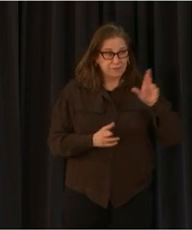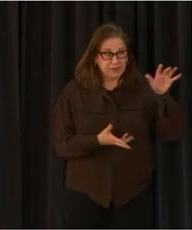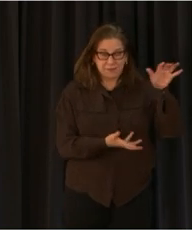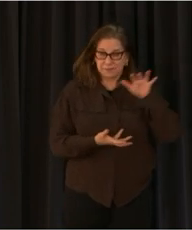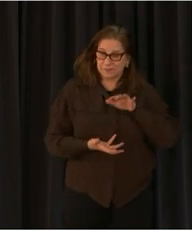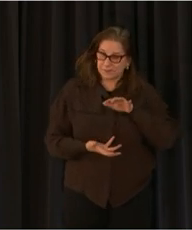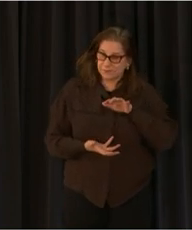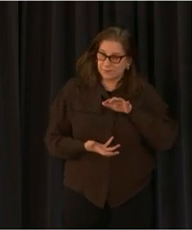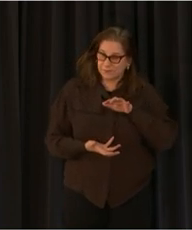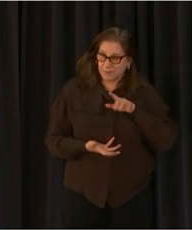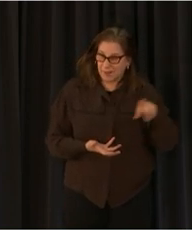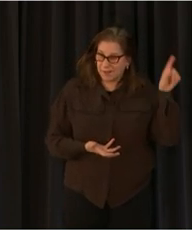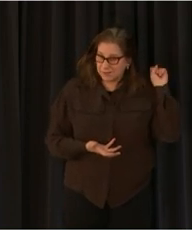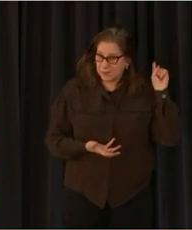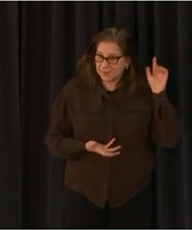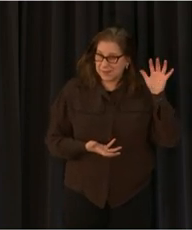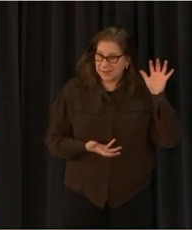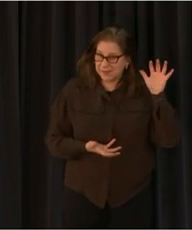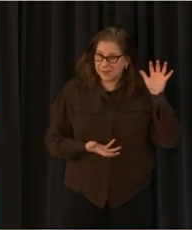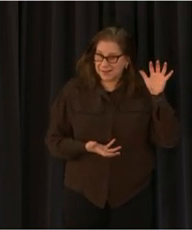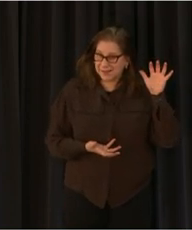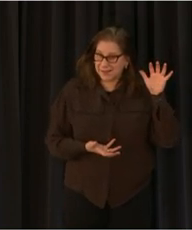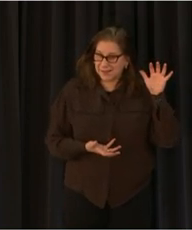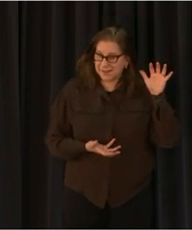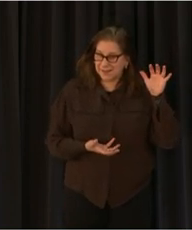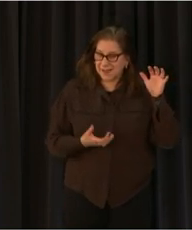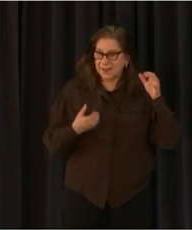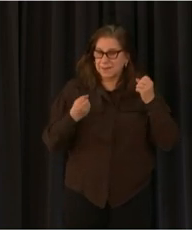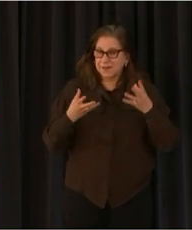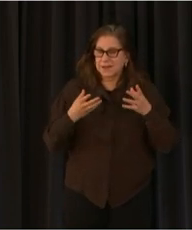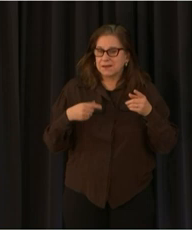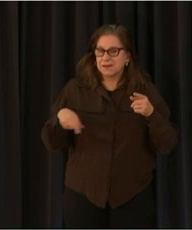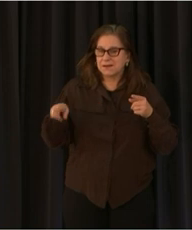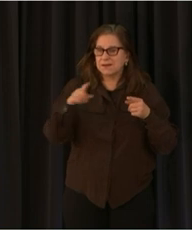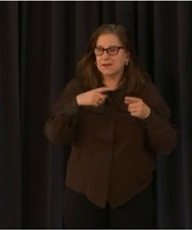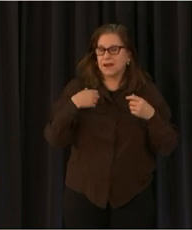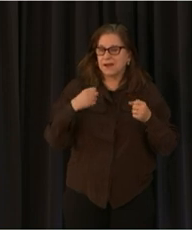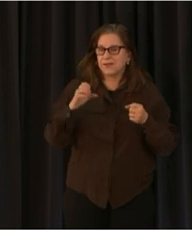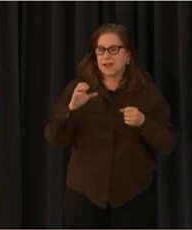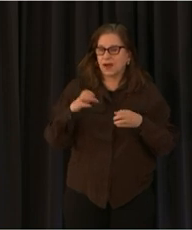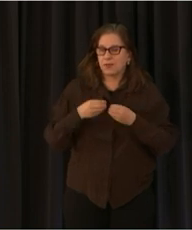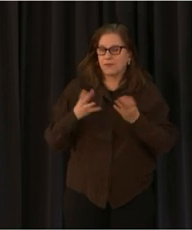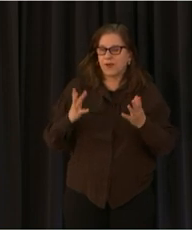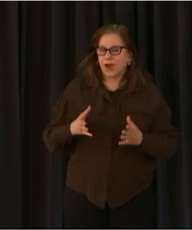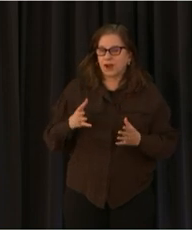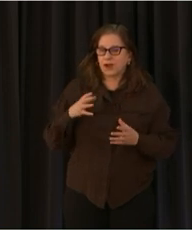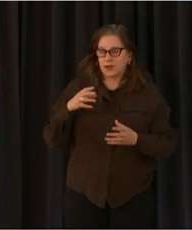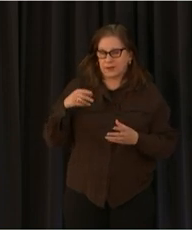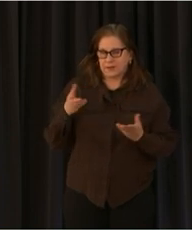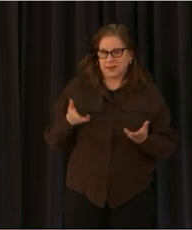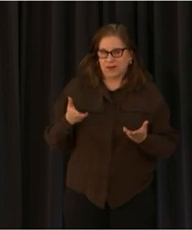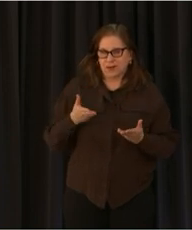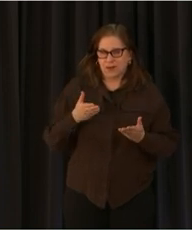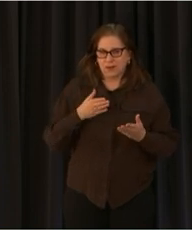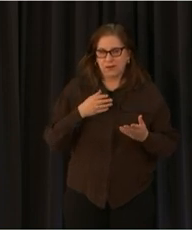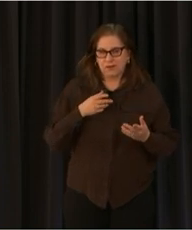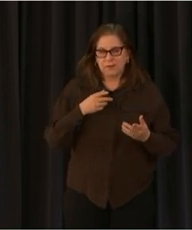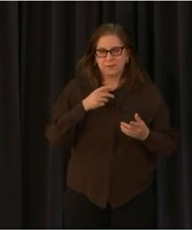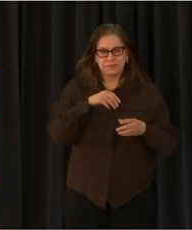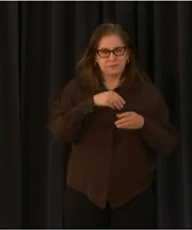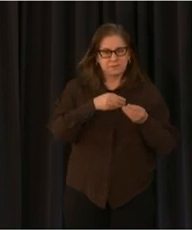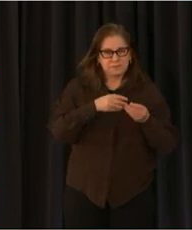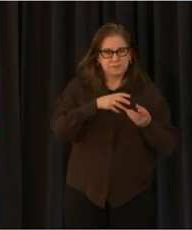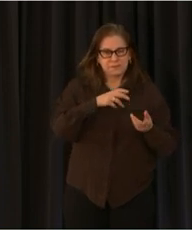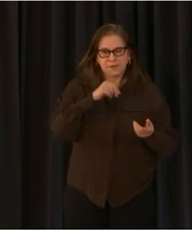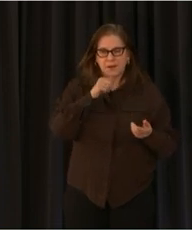week. Because many of the healthcare providers who are already enrolled in our program are not operating at capacity because of